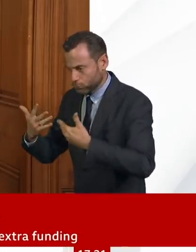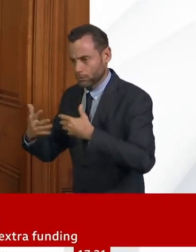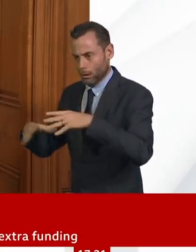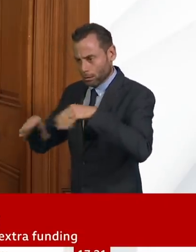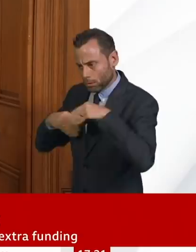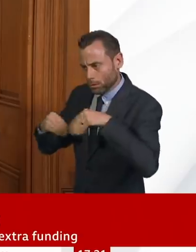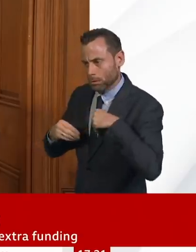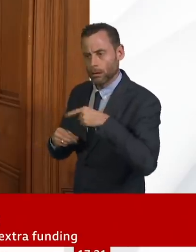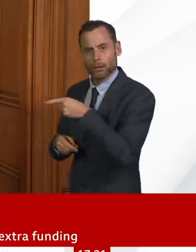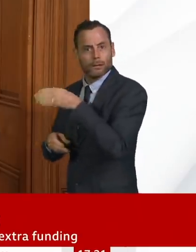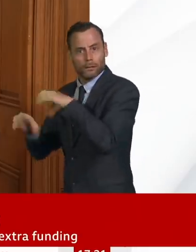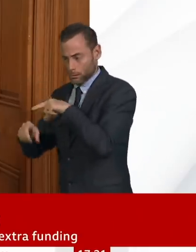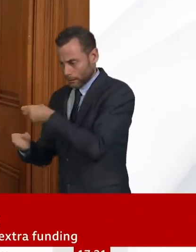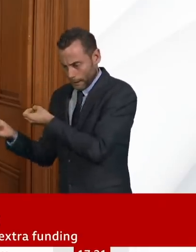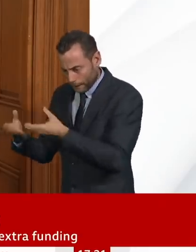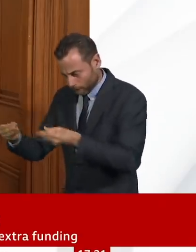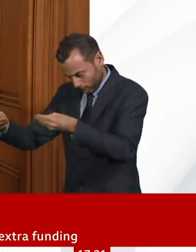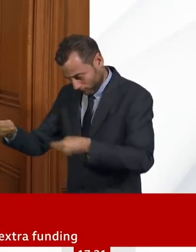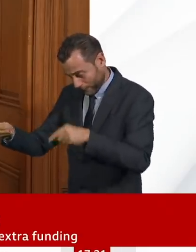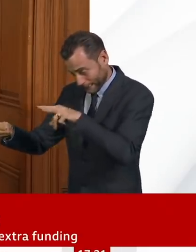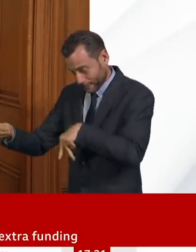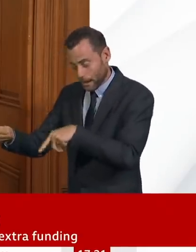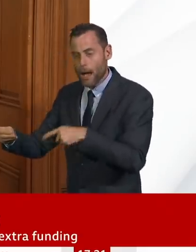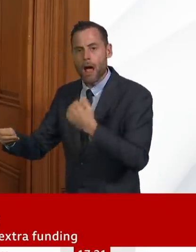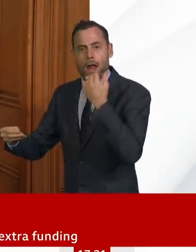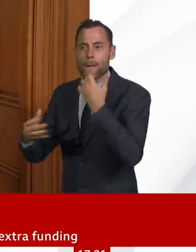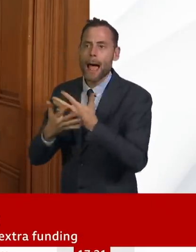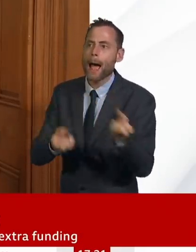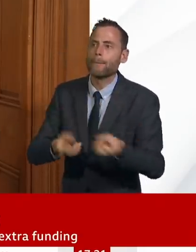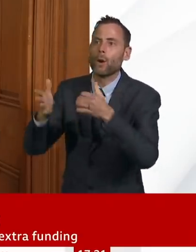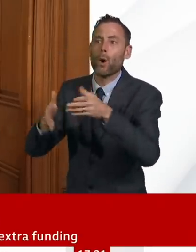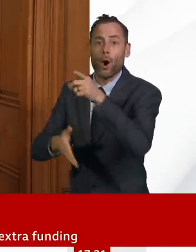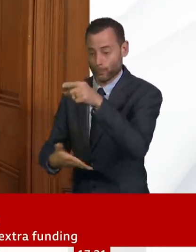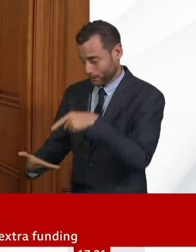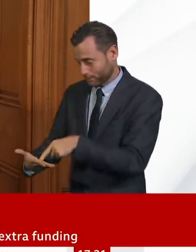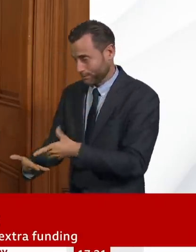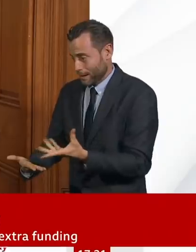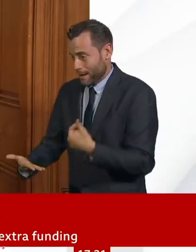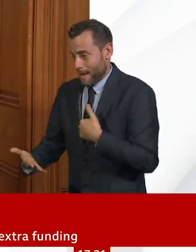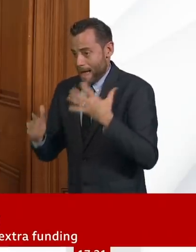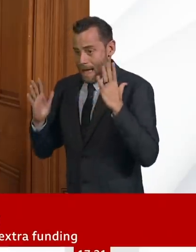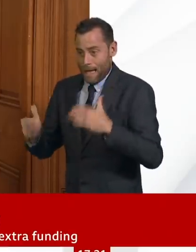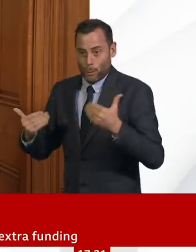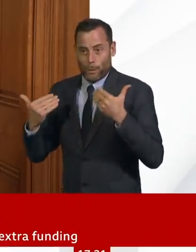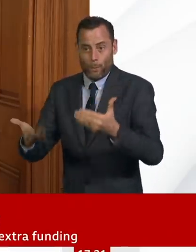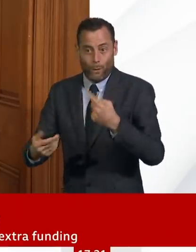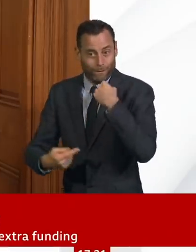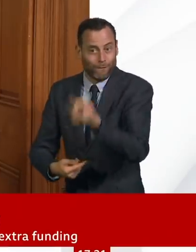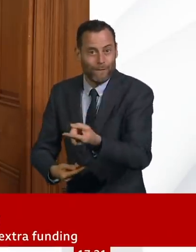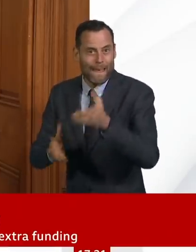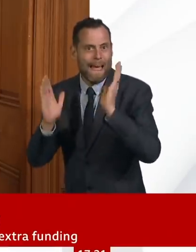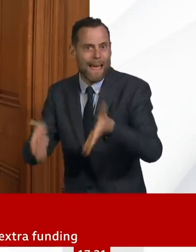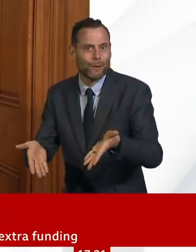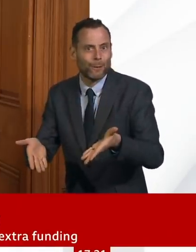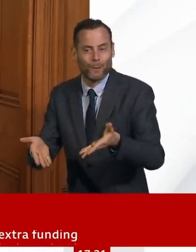hospital admissions, and we have to act. And of course, the package that I described, the 22 million